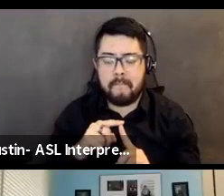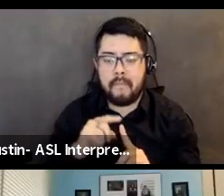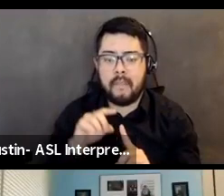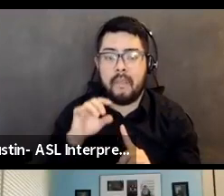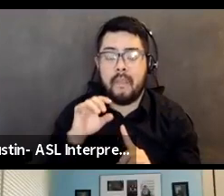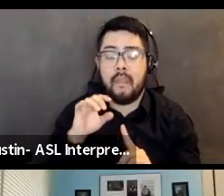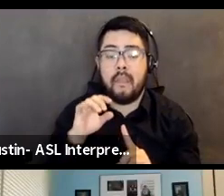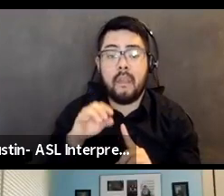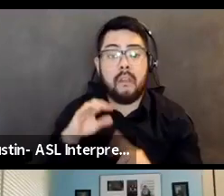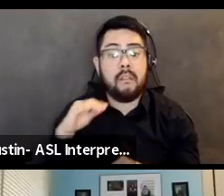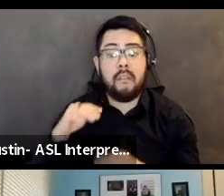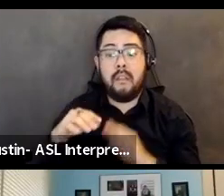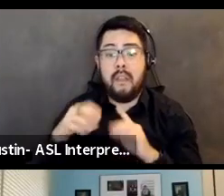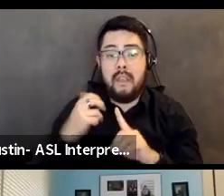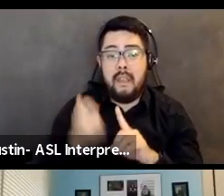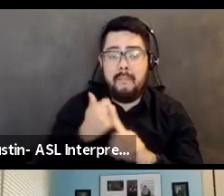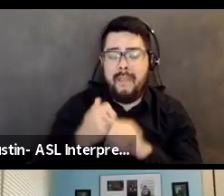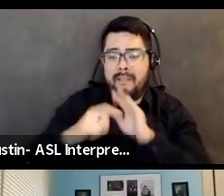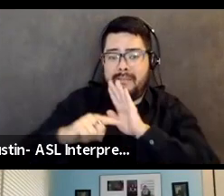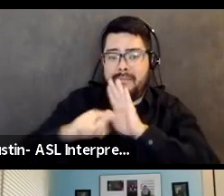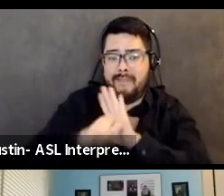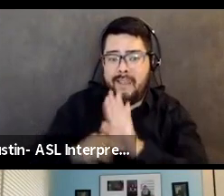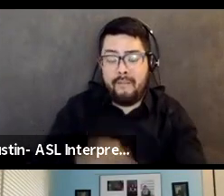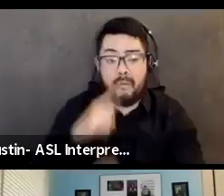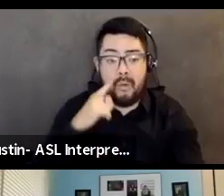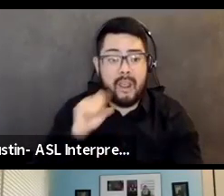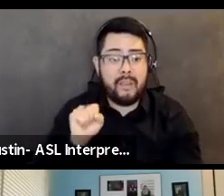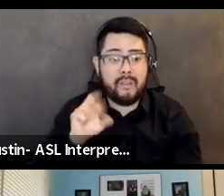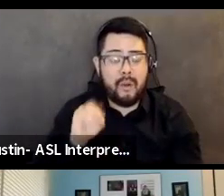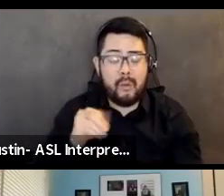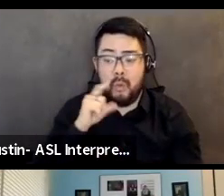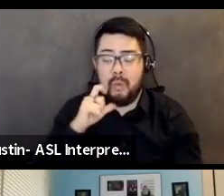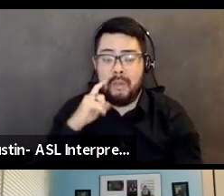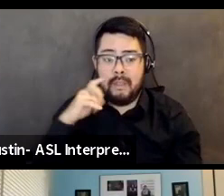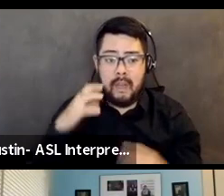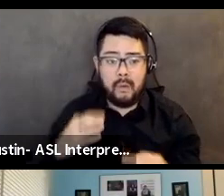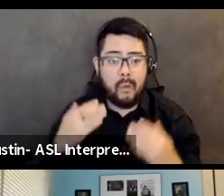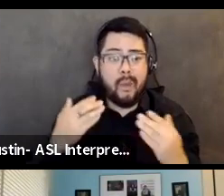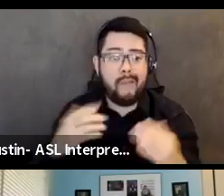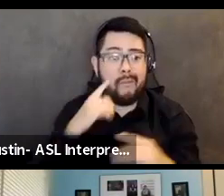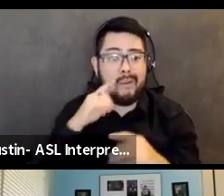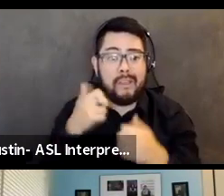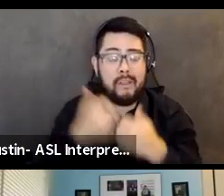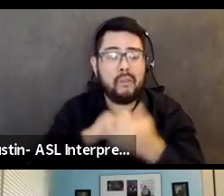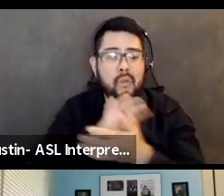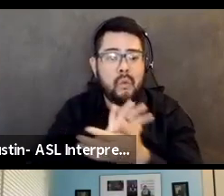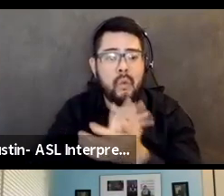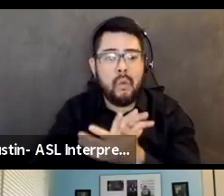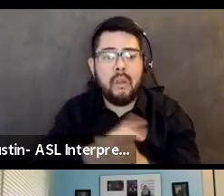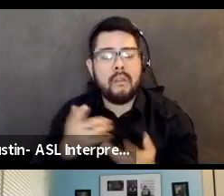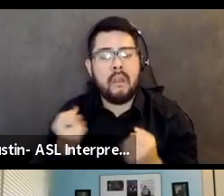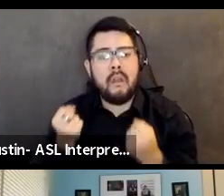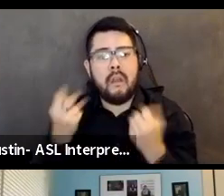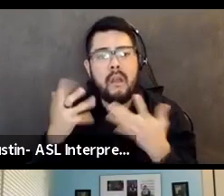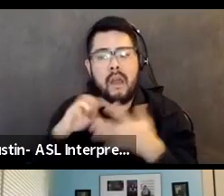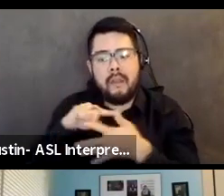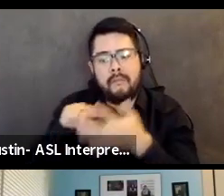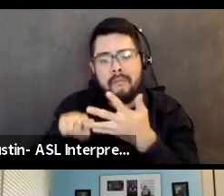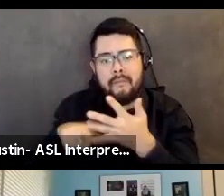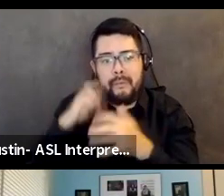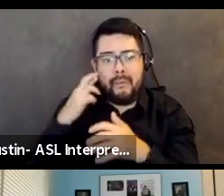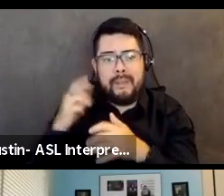impacts of sros in schools are multi-layered and multi-house and